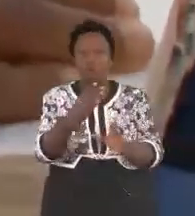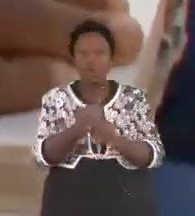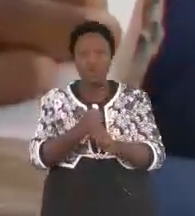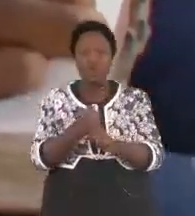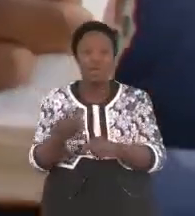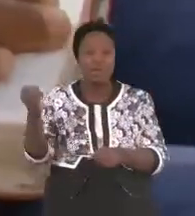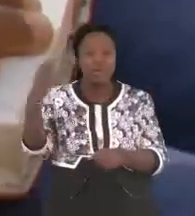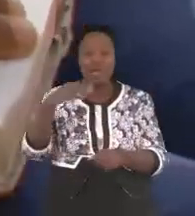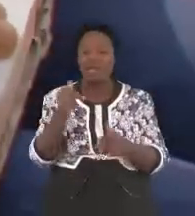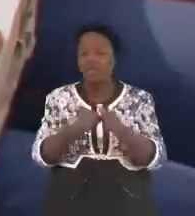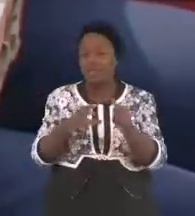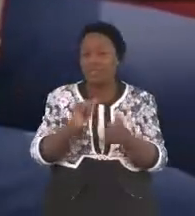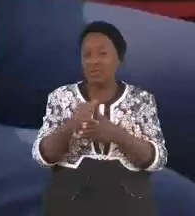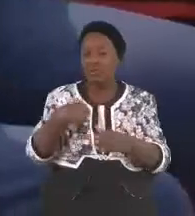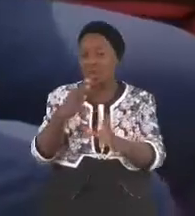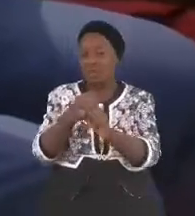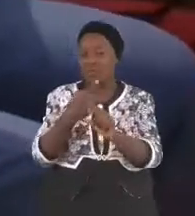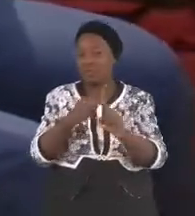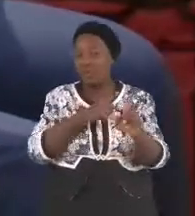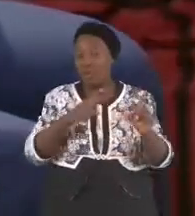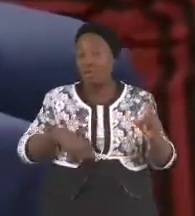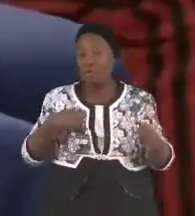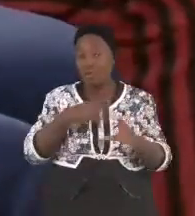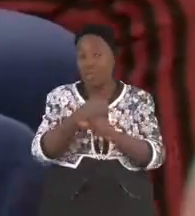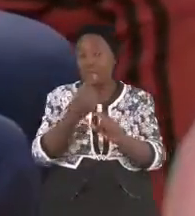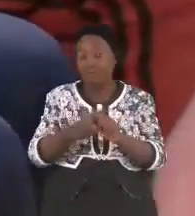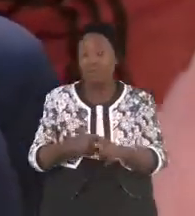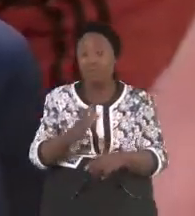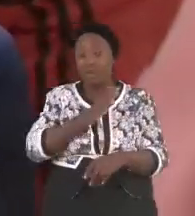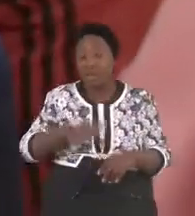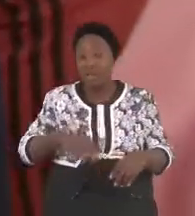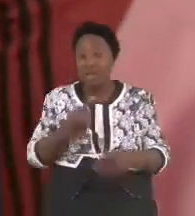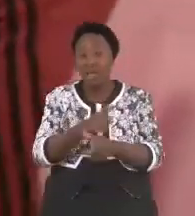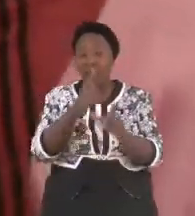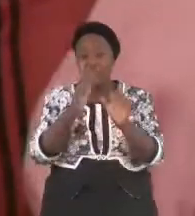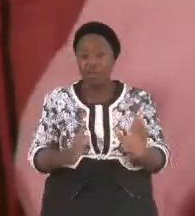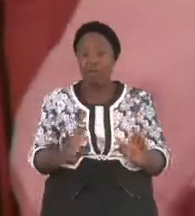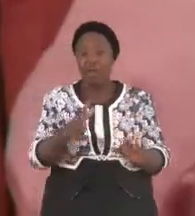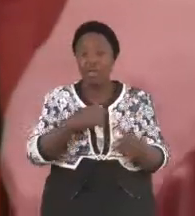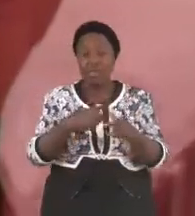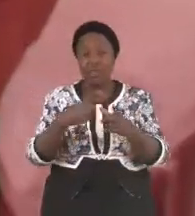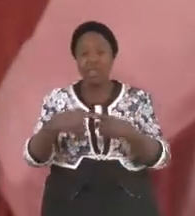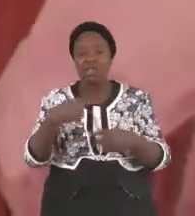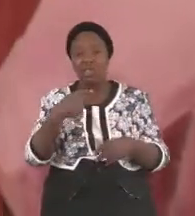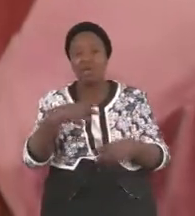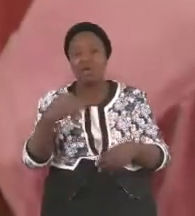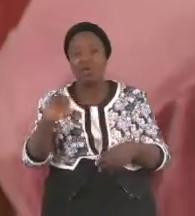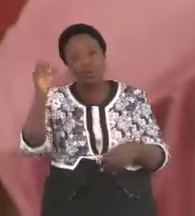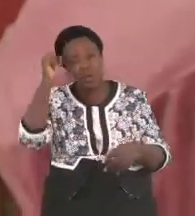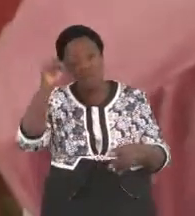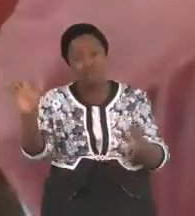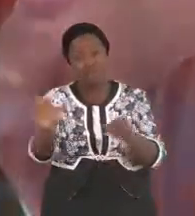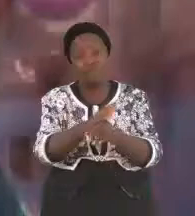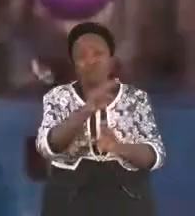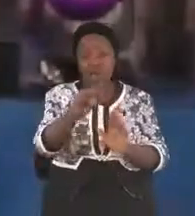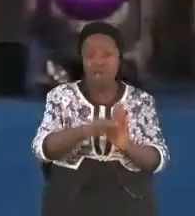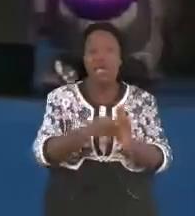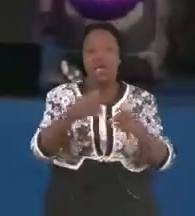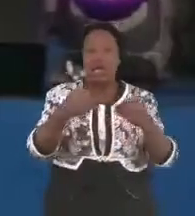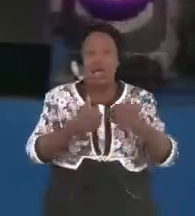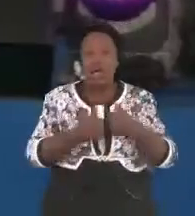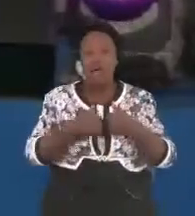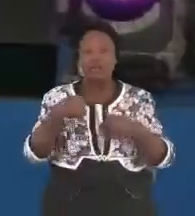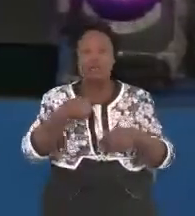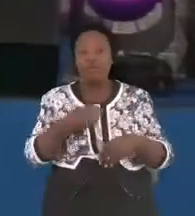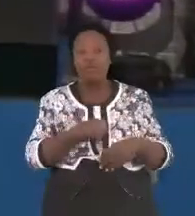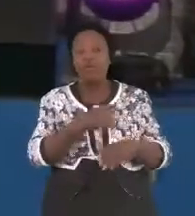we get from Christ, the liberator. And he says, "Of his fullness have we all